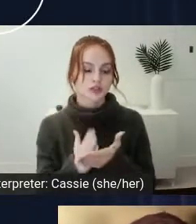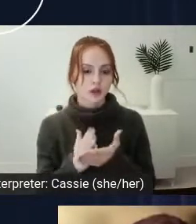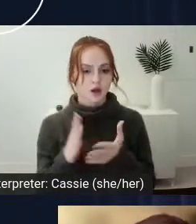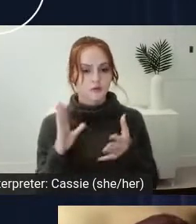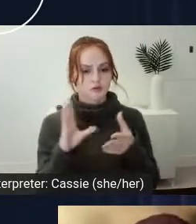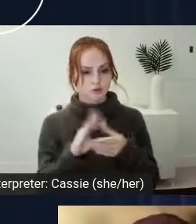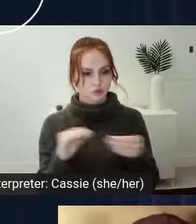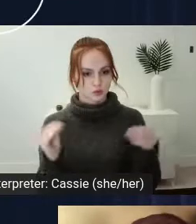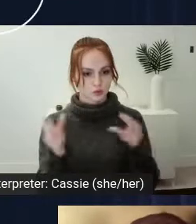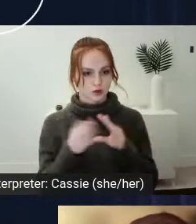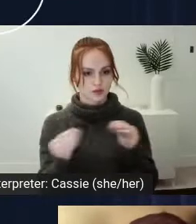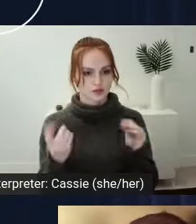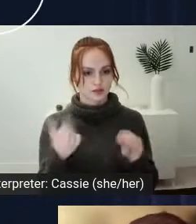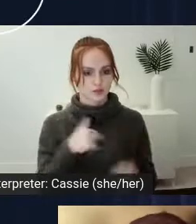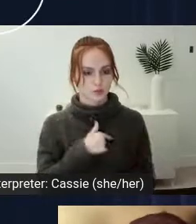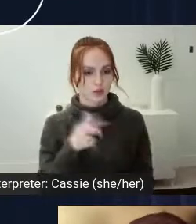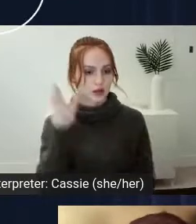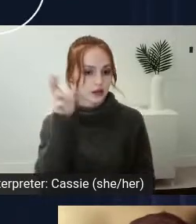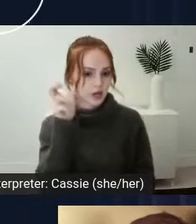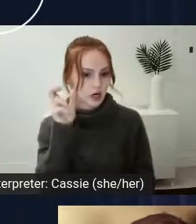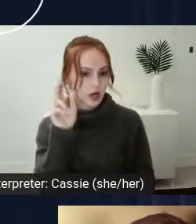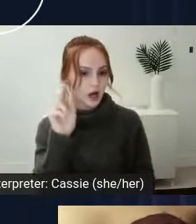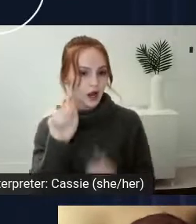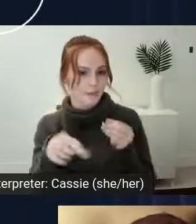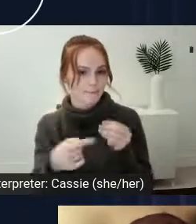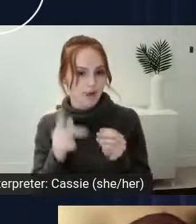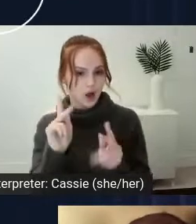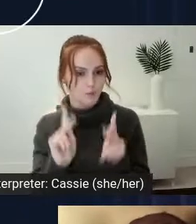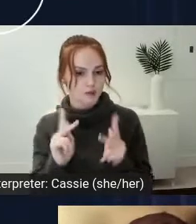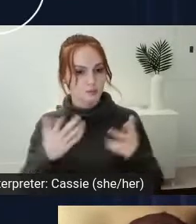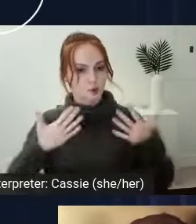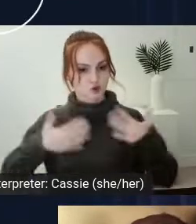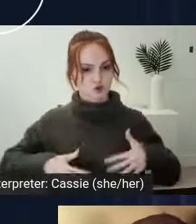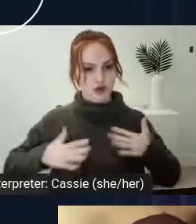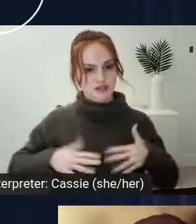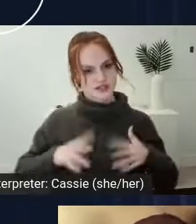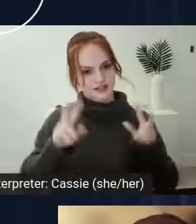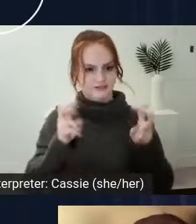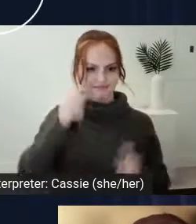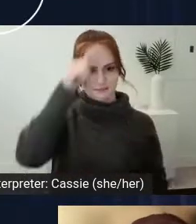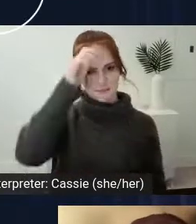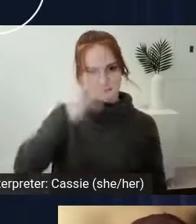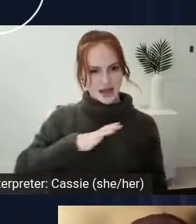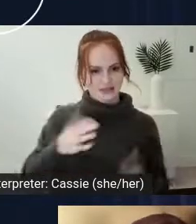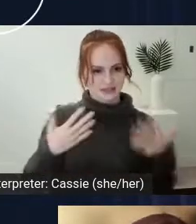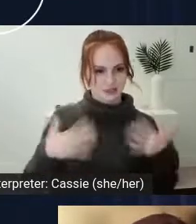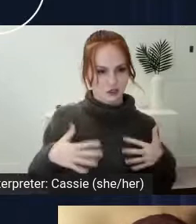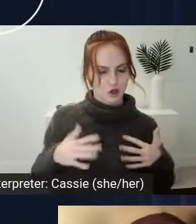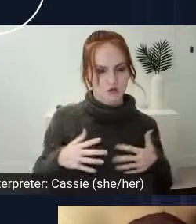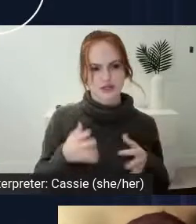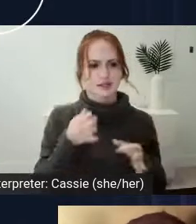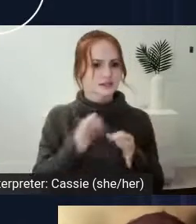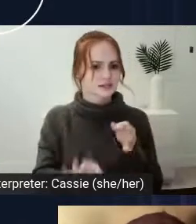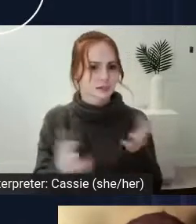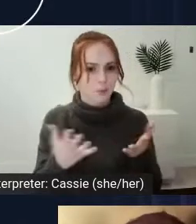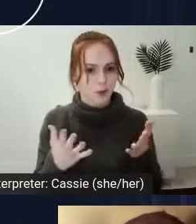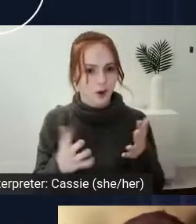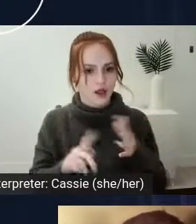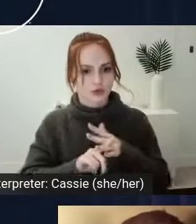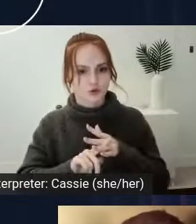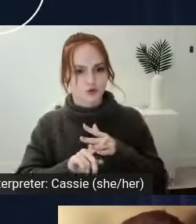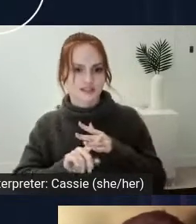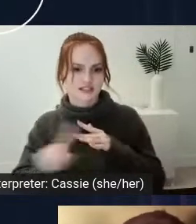people dressing in masculine clothing was simply to leave the house, was simply to do something to escape